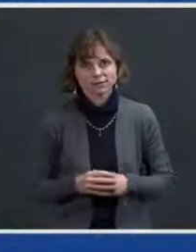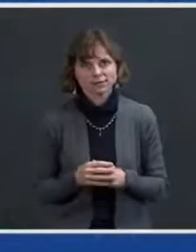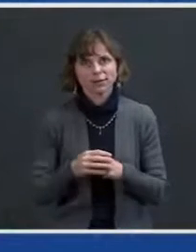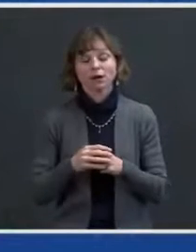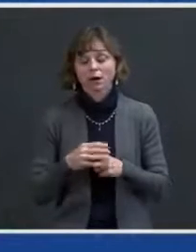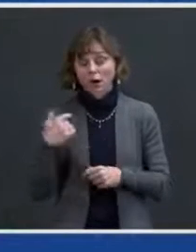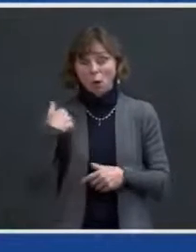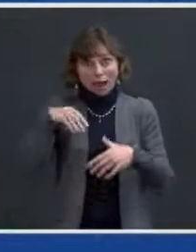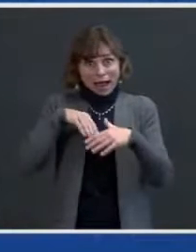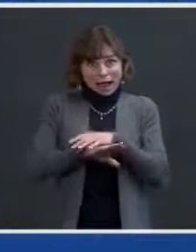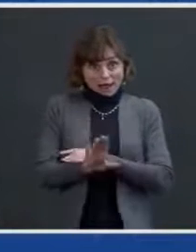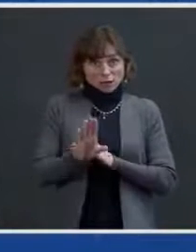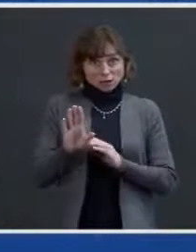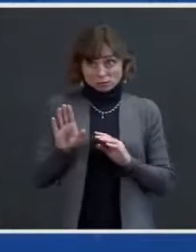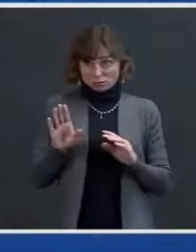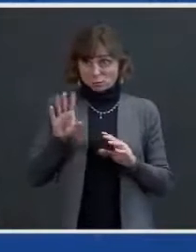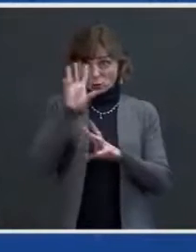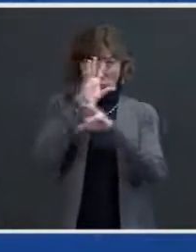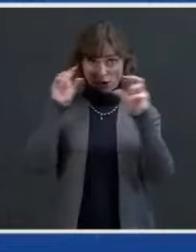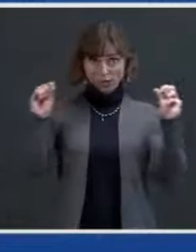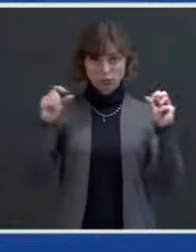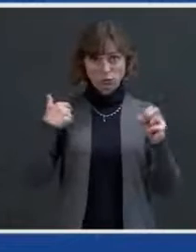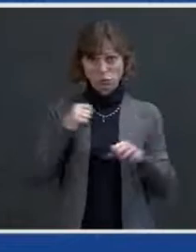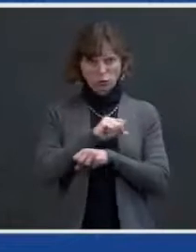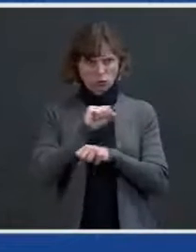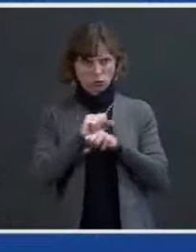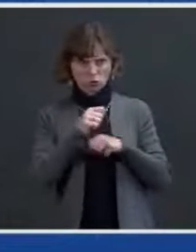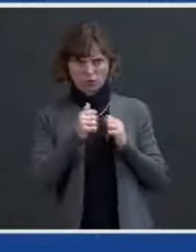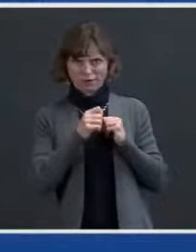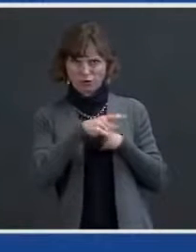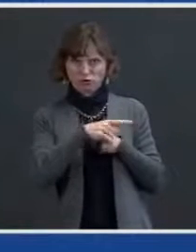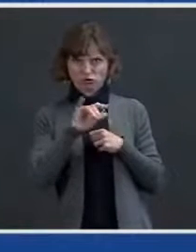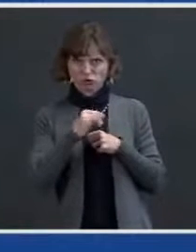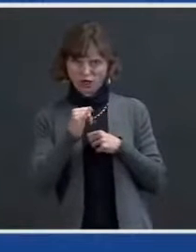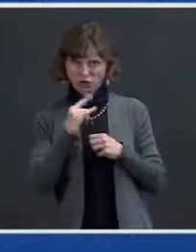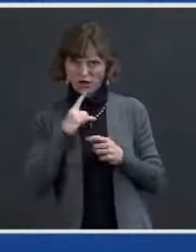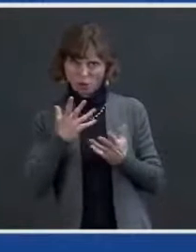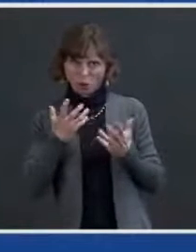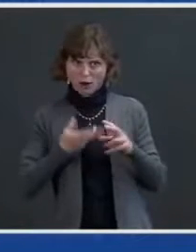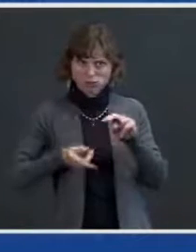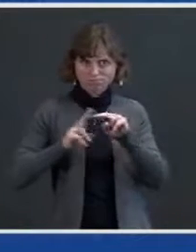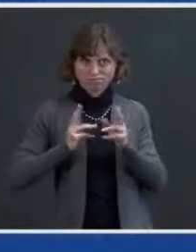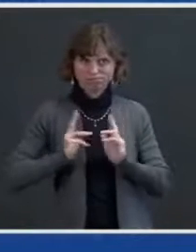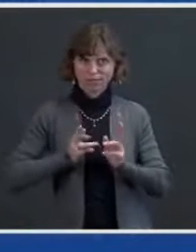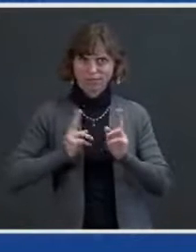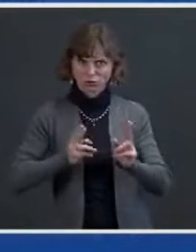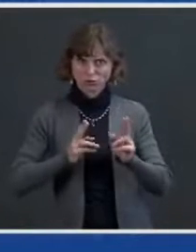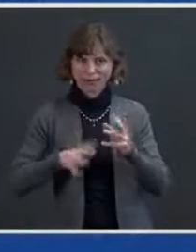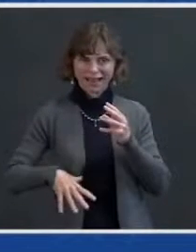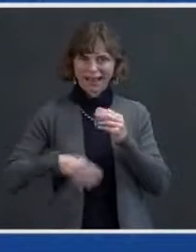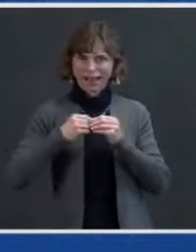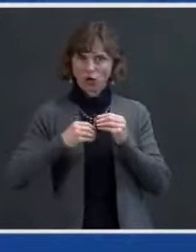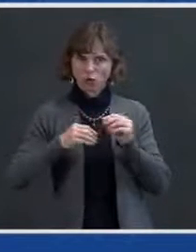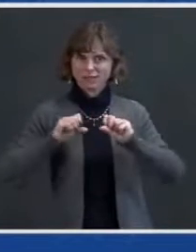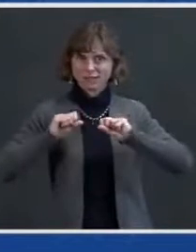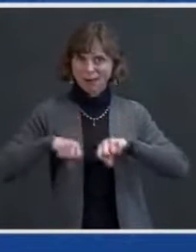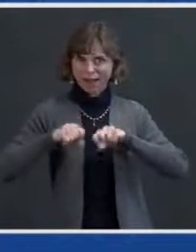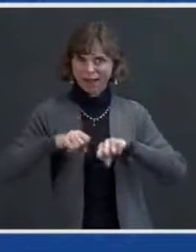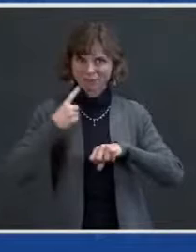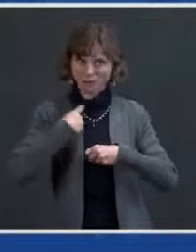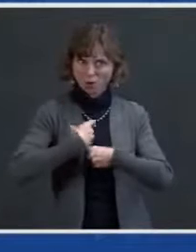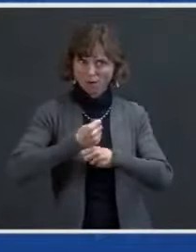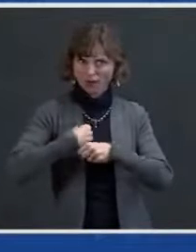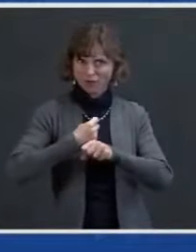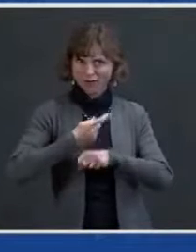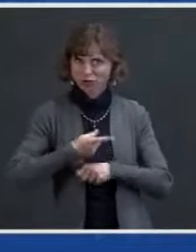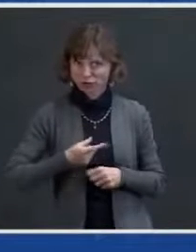office, we began working with the team of J&J to accelerate and add capacity to their manufacturing and production efforts. And it